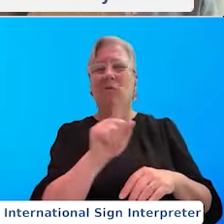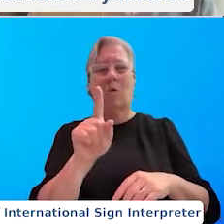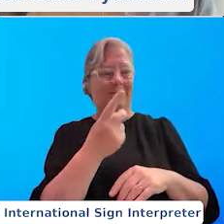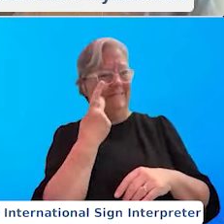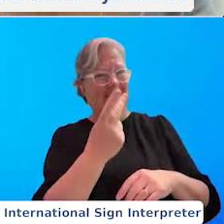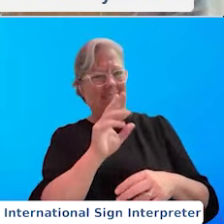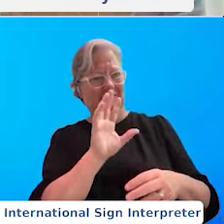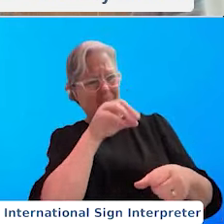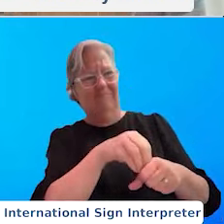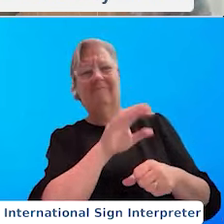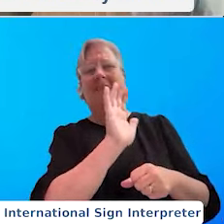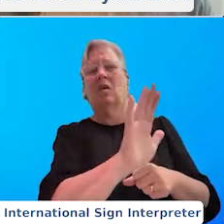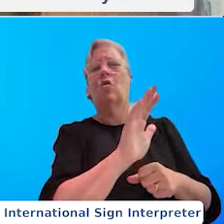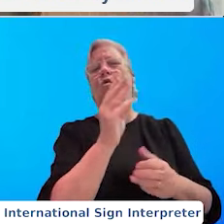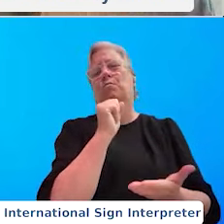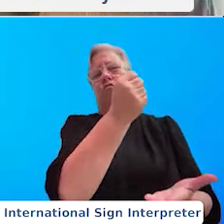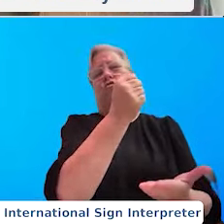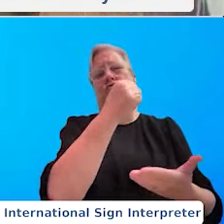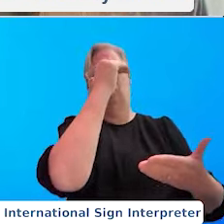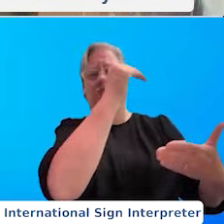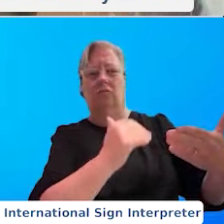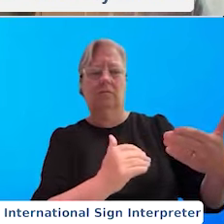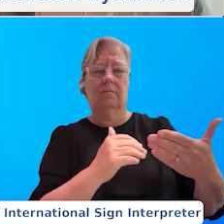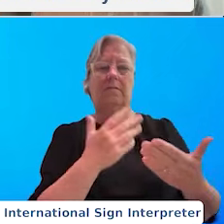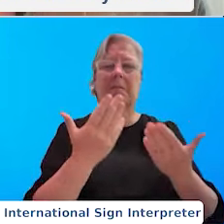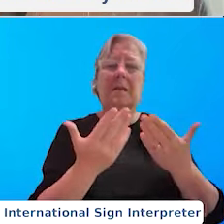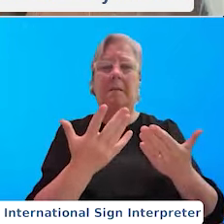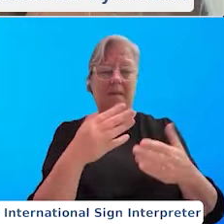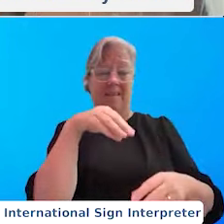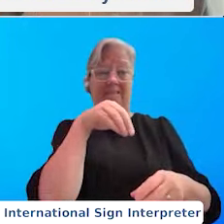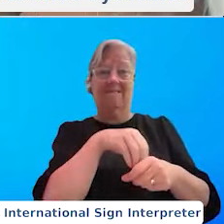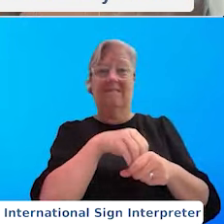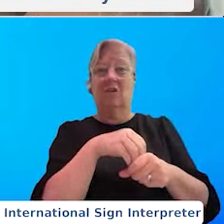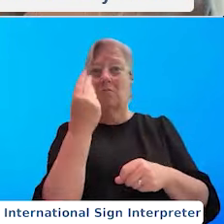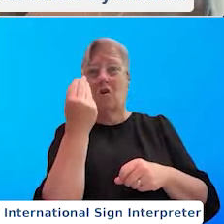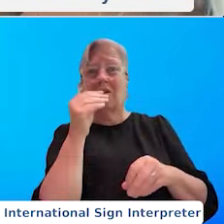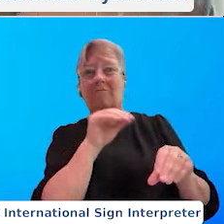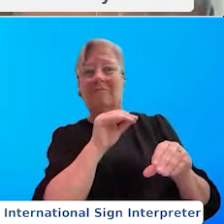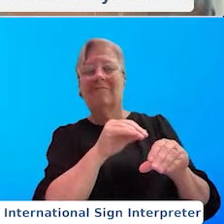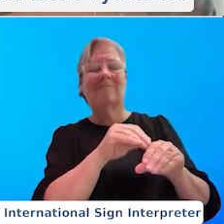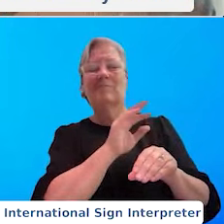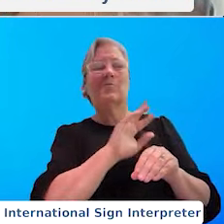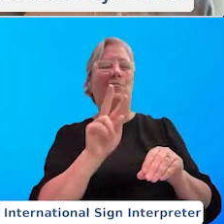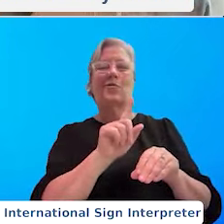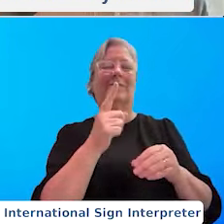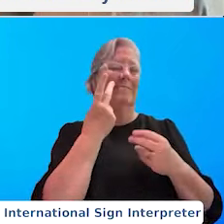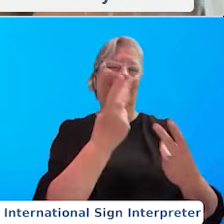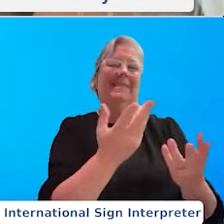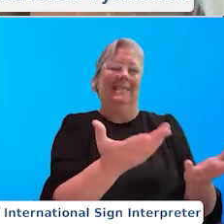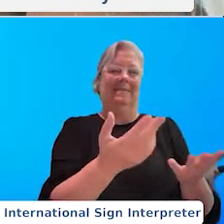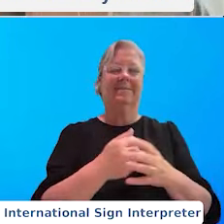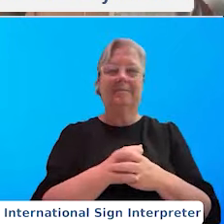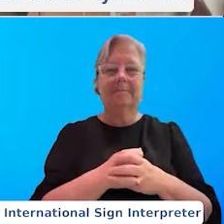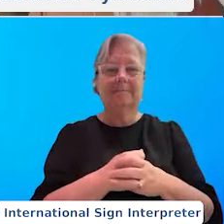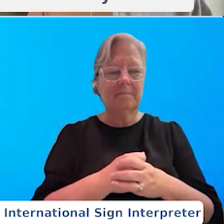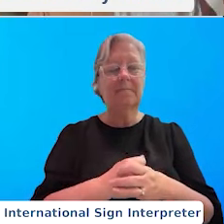protection tends to be a more obvious component within national budgets, whereas if we take an example such as healthcare for persons with